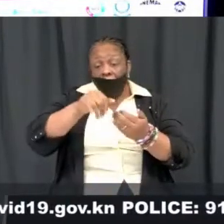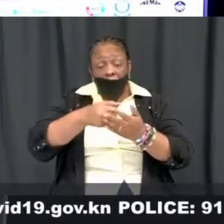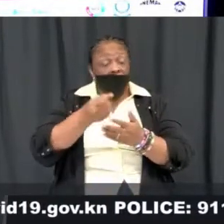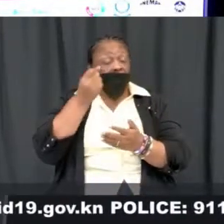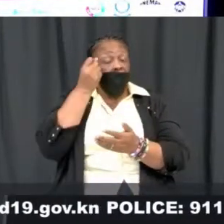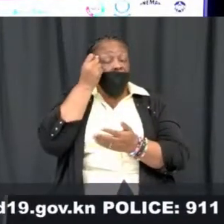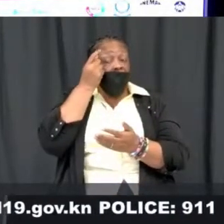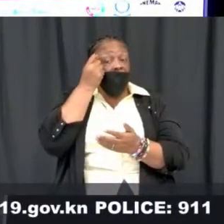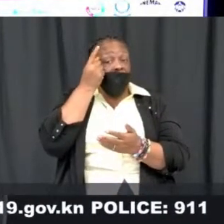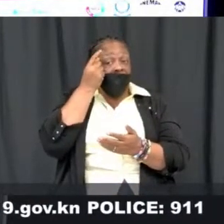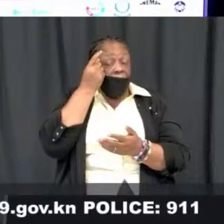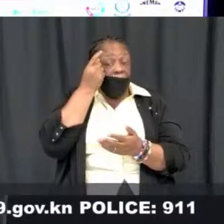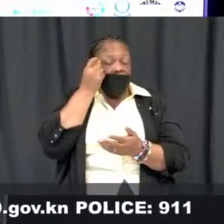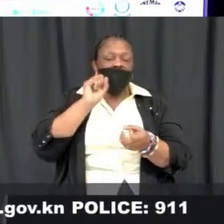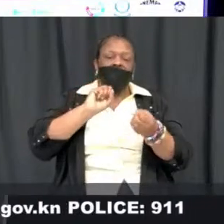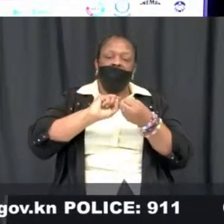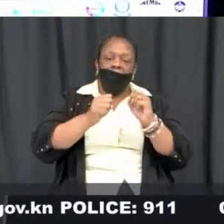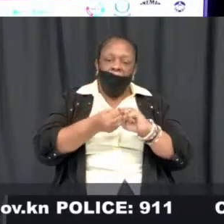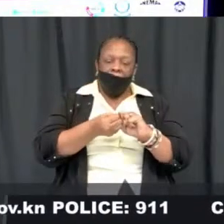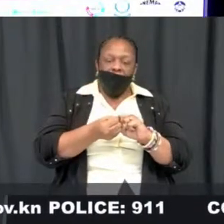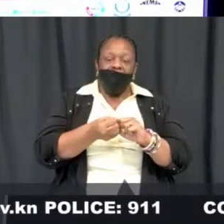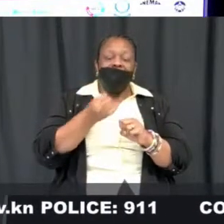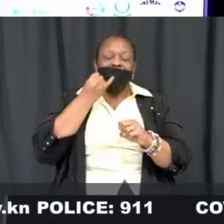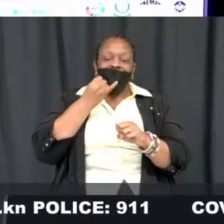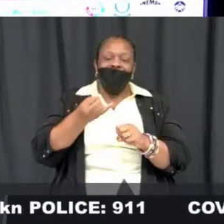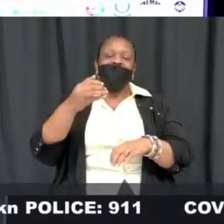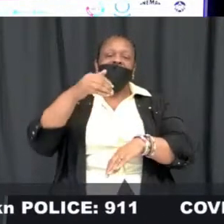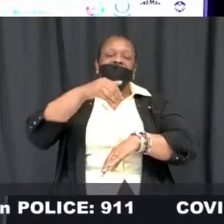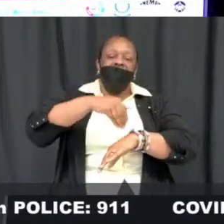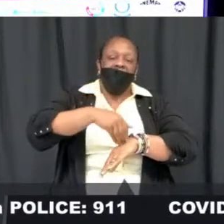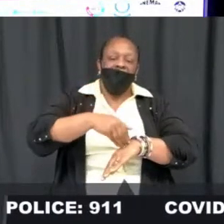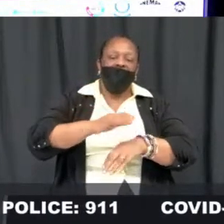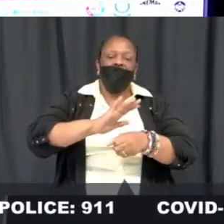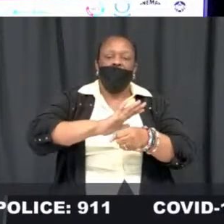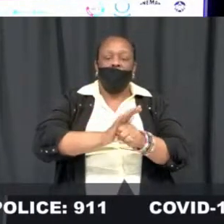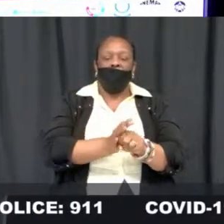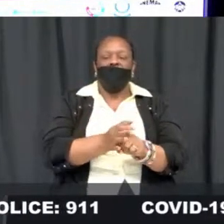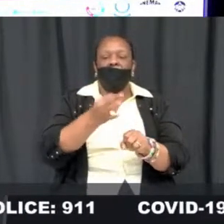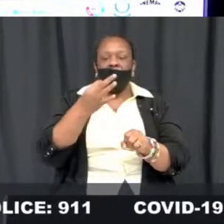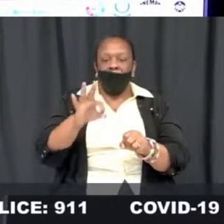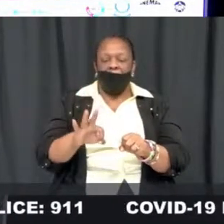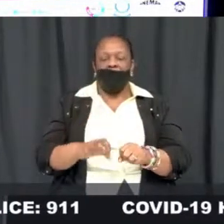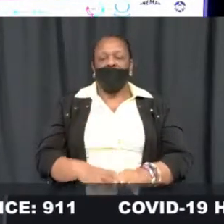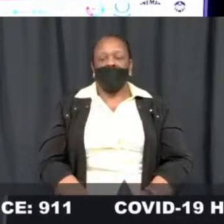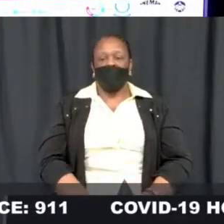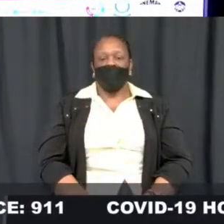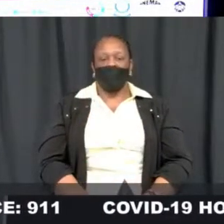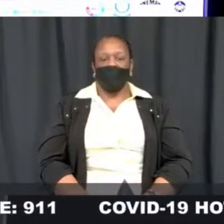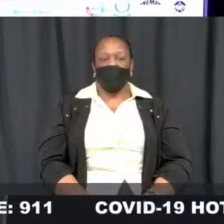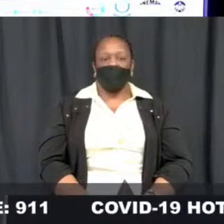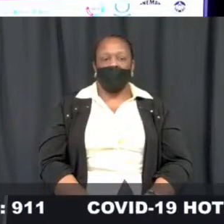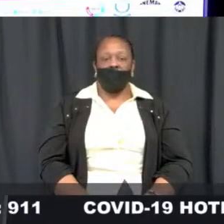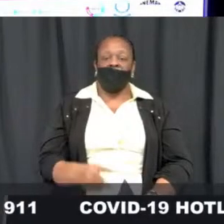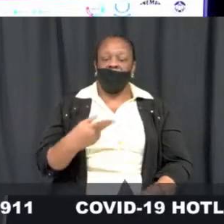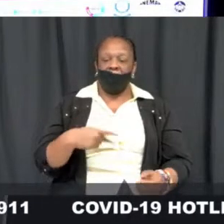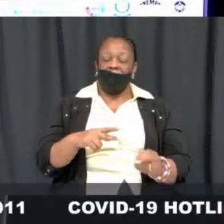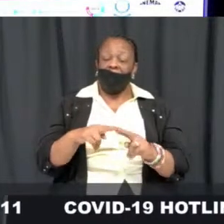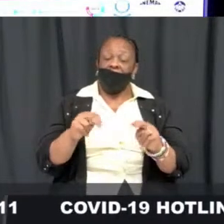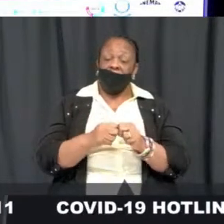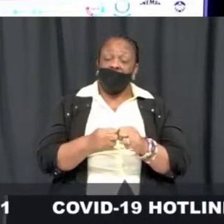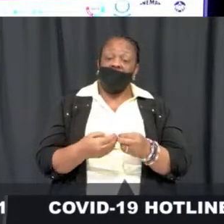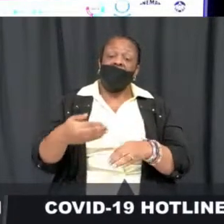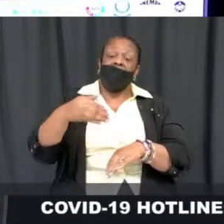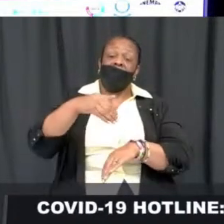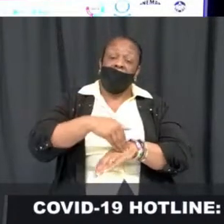is against COVID-19. Nothing else. It's St. Kitts and Nevis, all of us, against